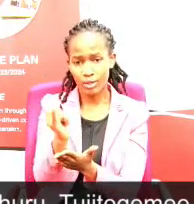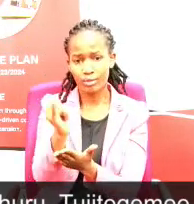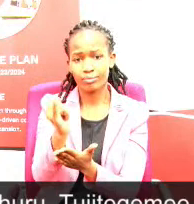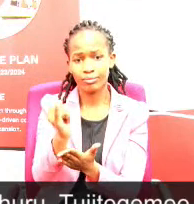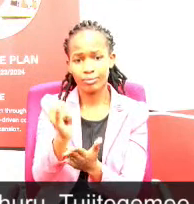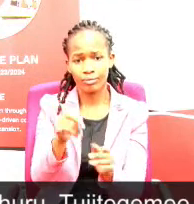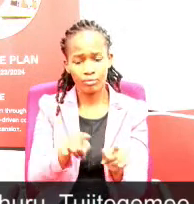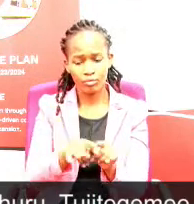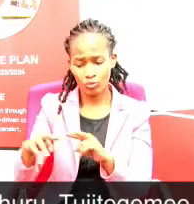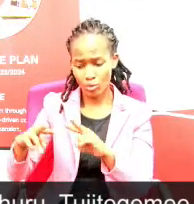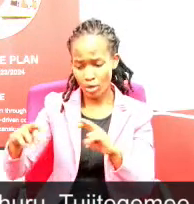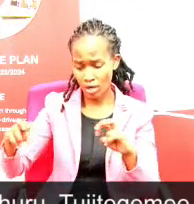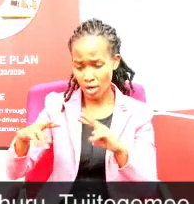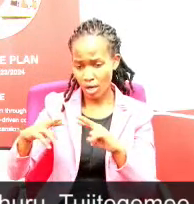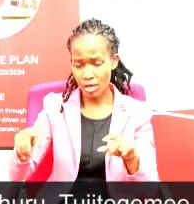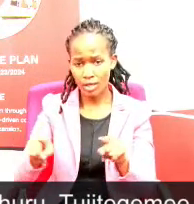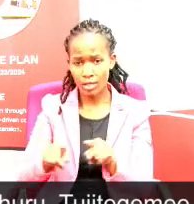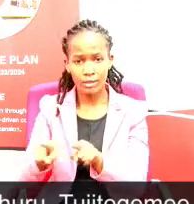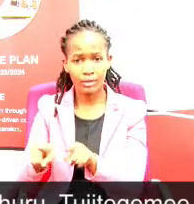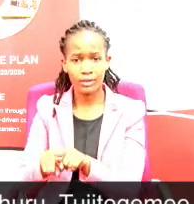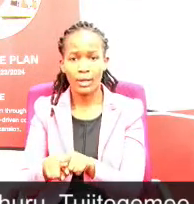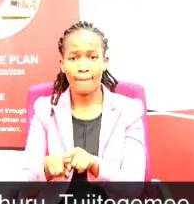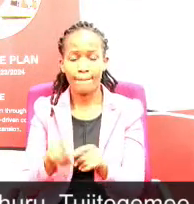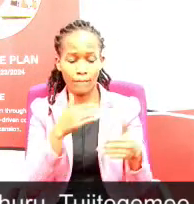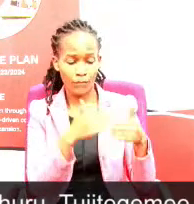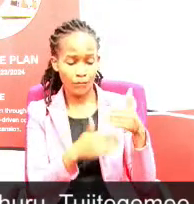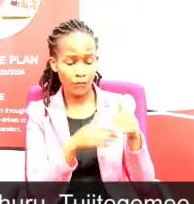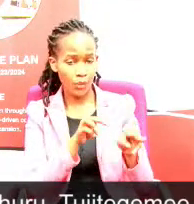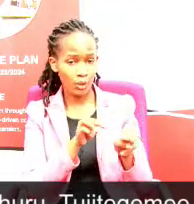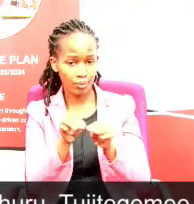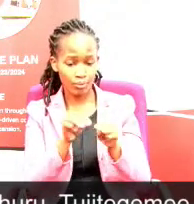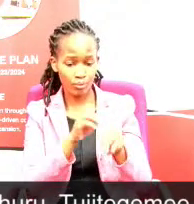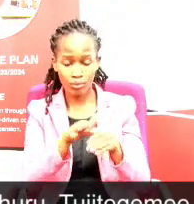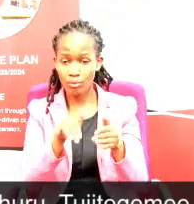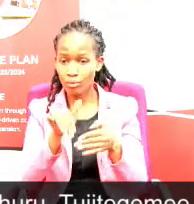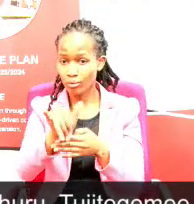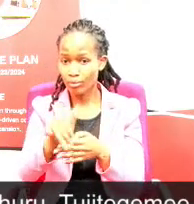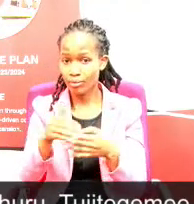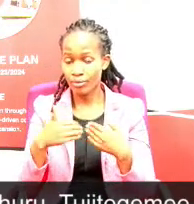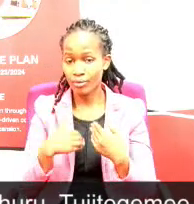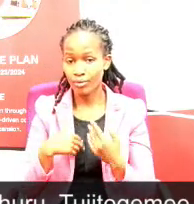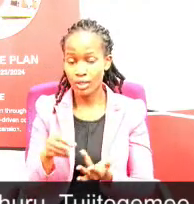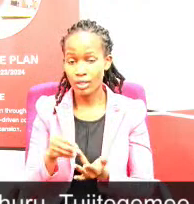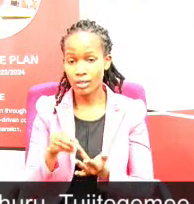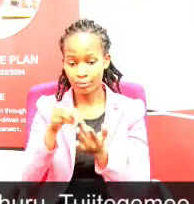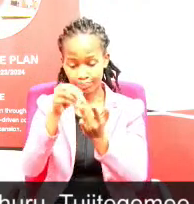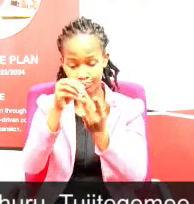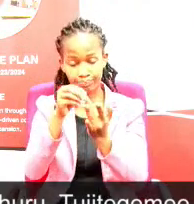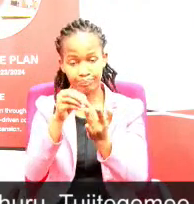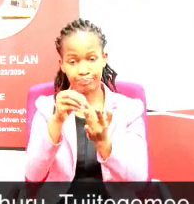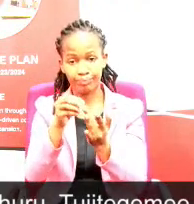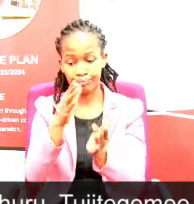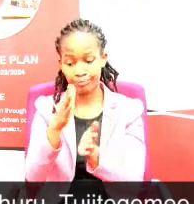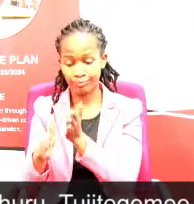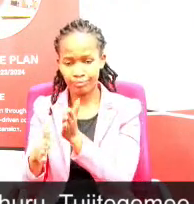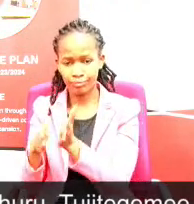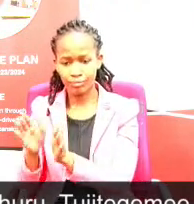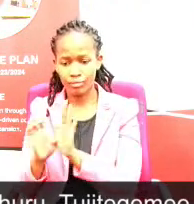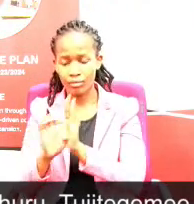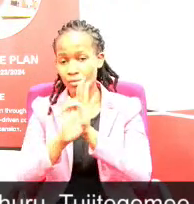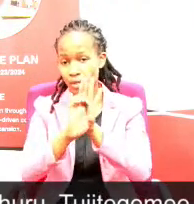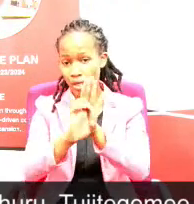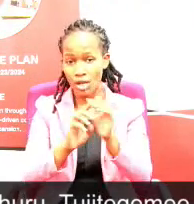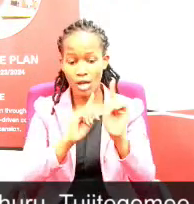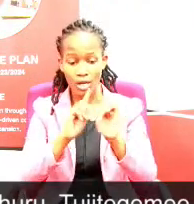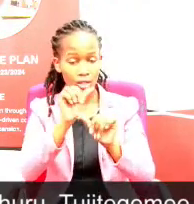and investigation, as well as border management. Each of these will have specific strategies. For instance, I